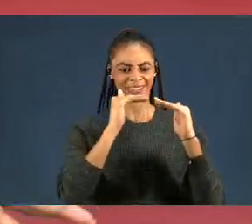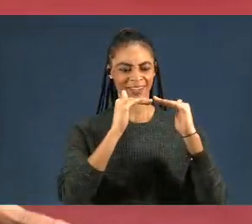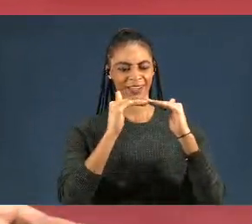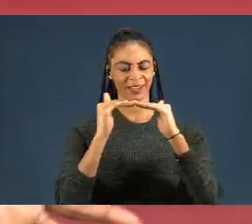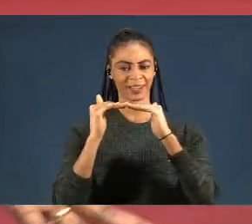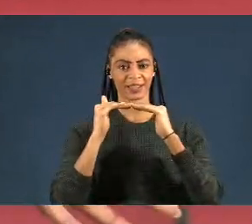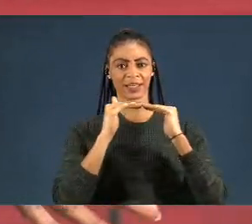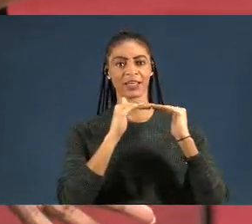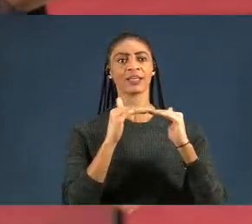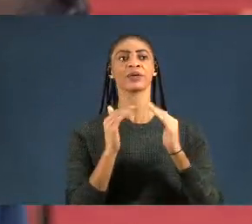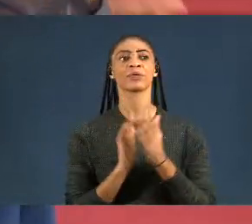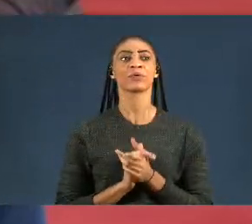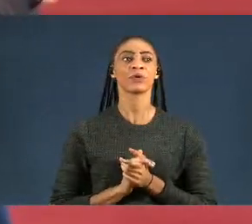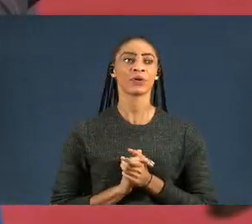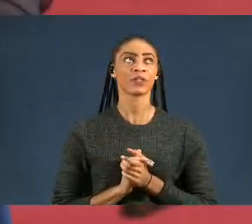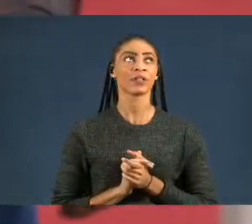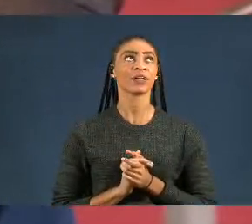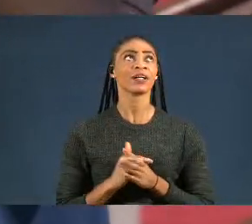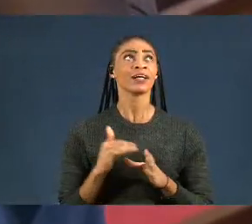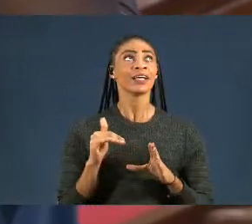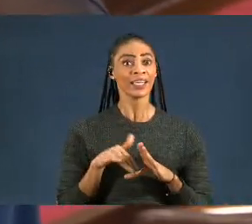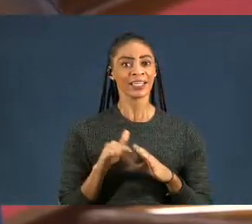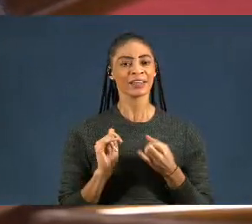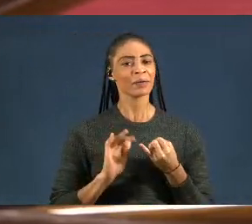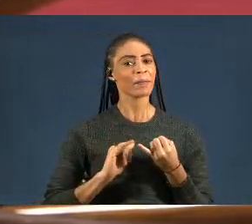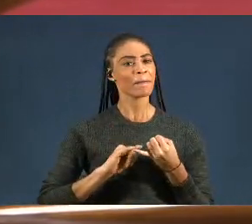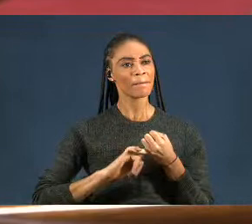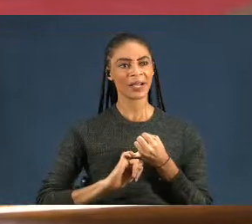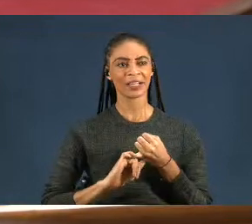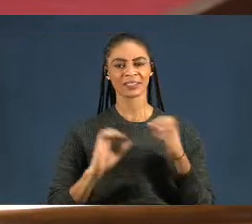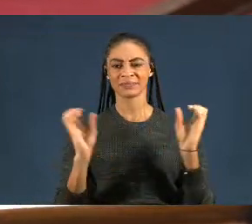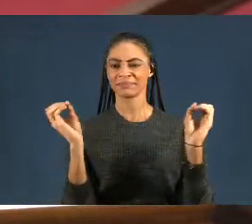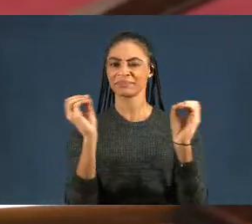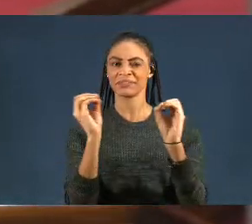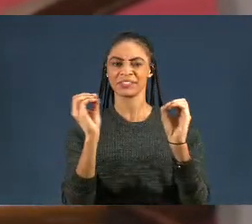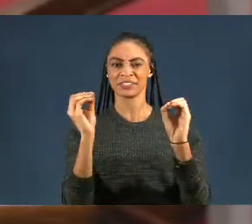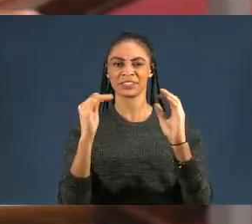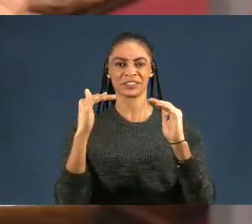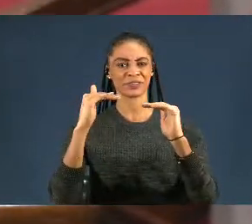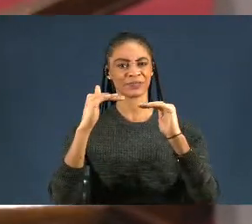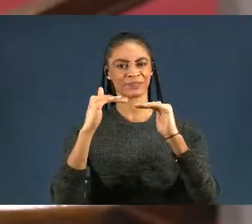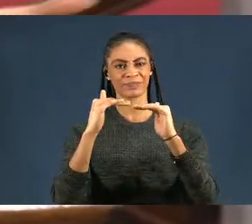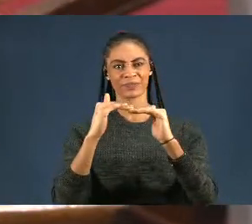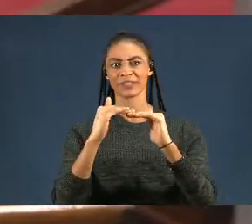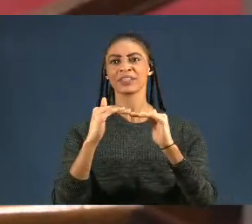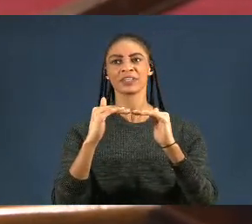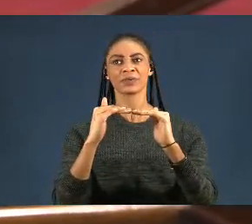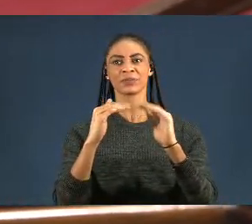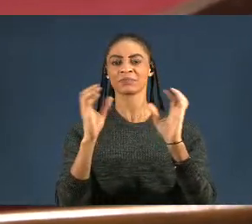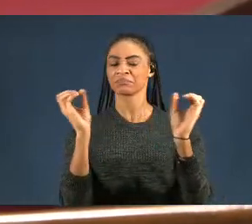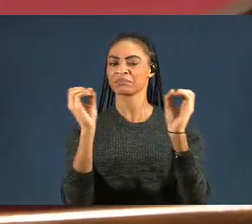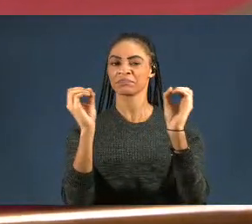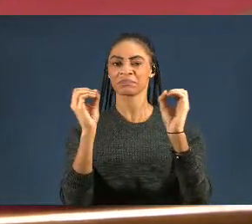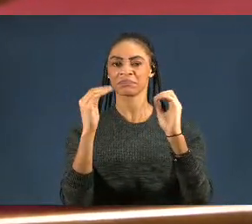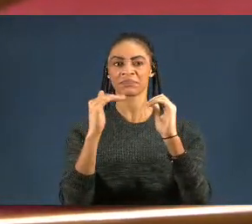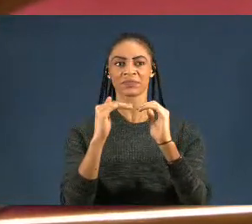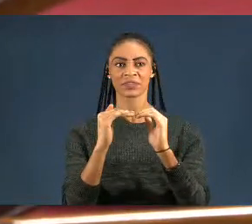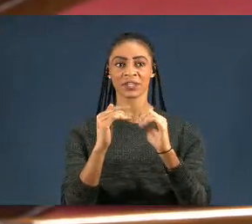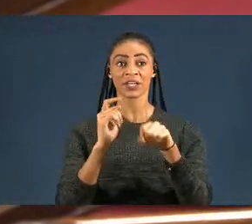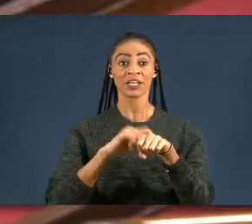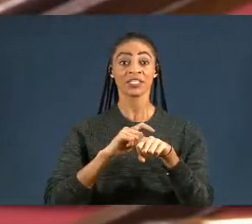equality. In these things, there is no equality. There isn't. When you did